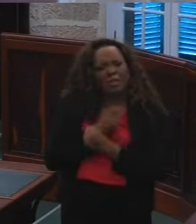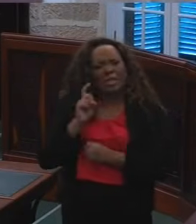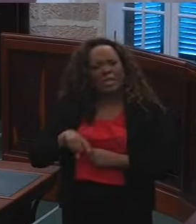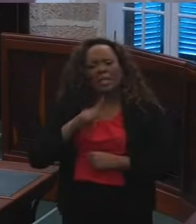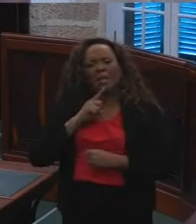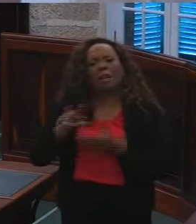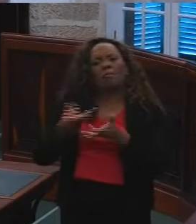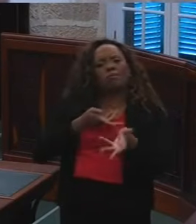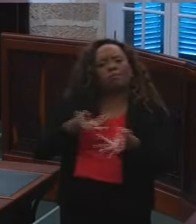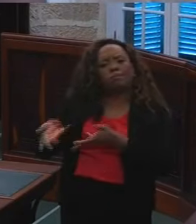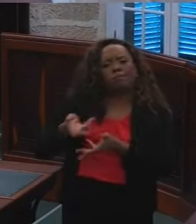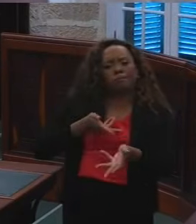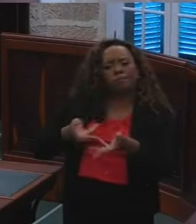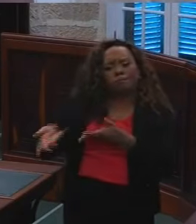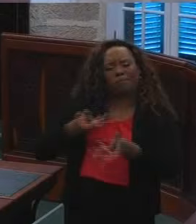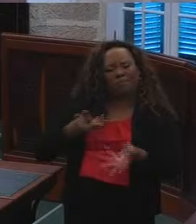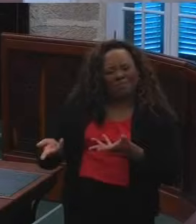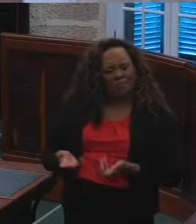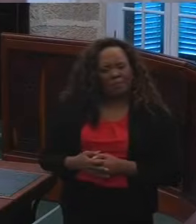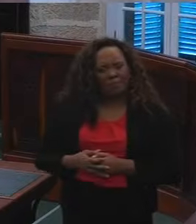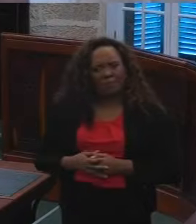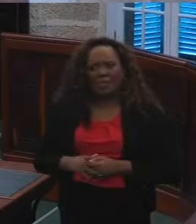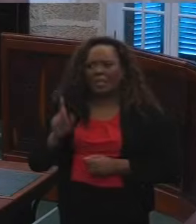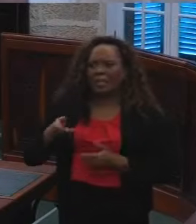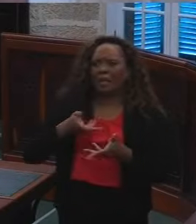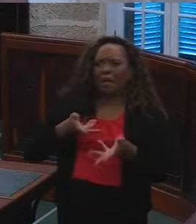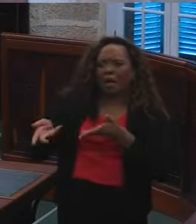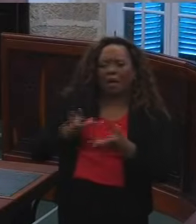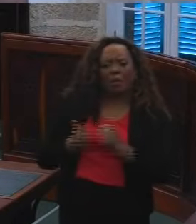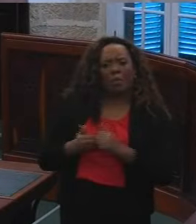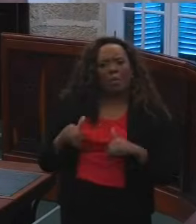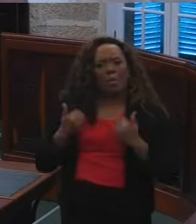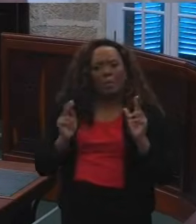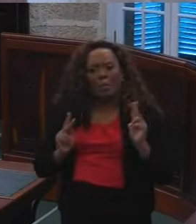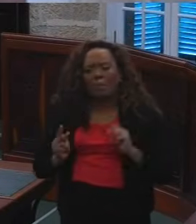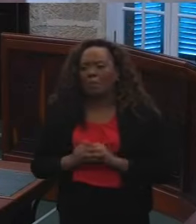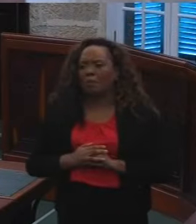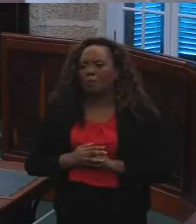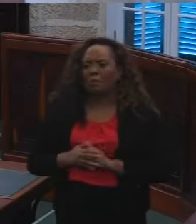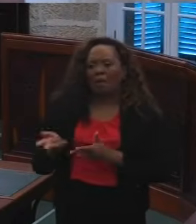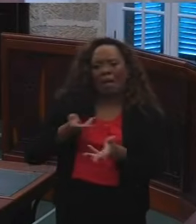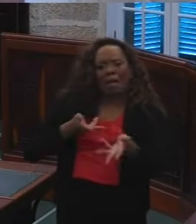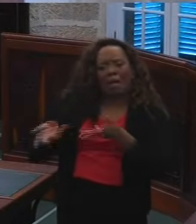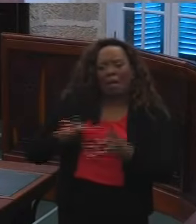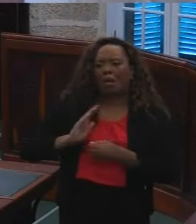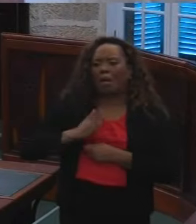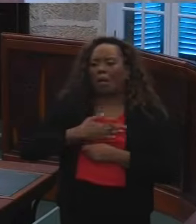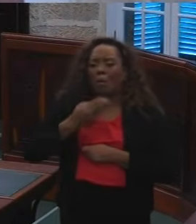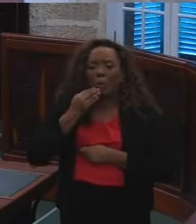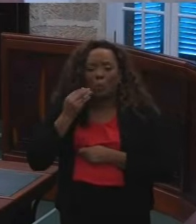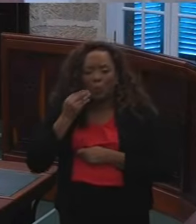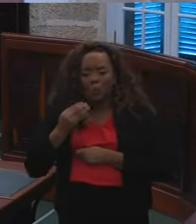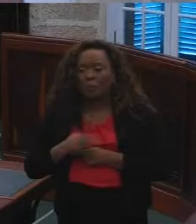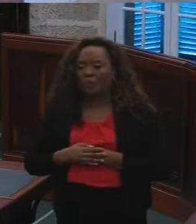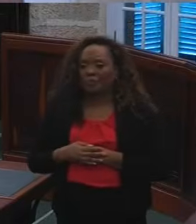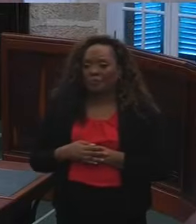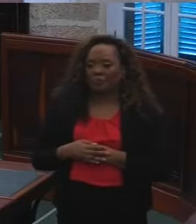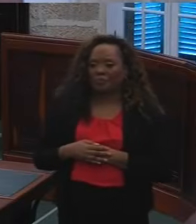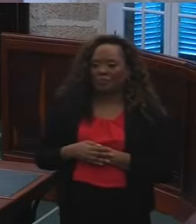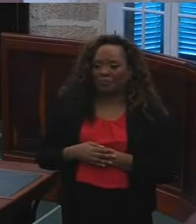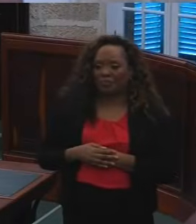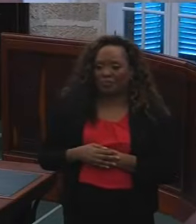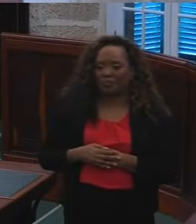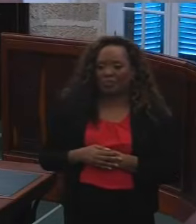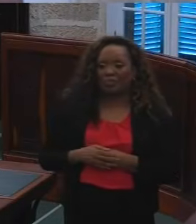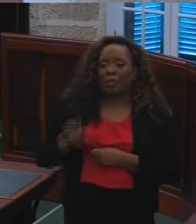be rekindled in this country, in our little spaces, in our homes. The elderly in our homes must